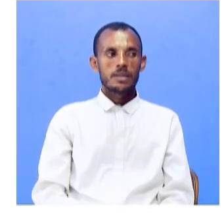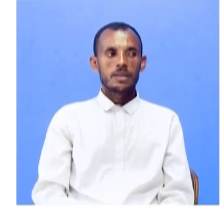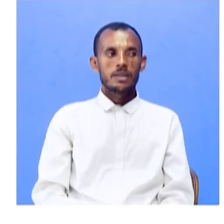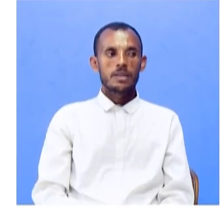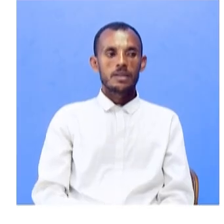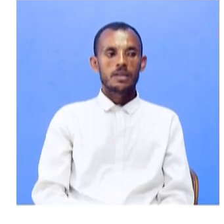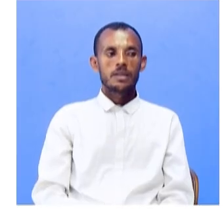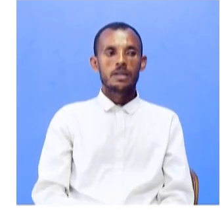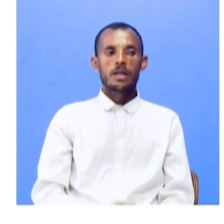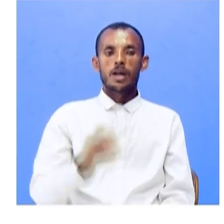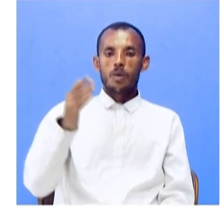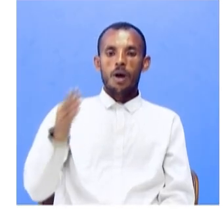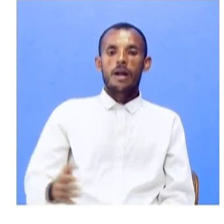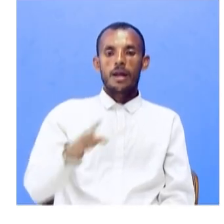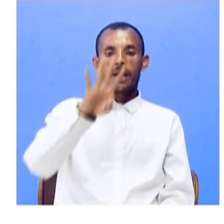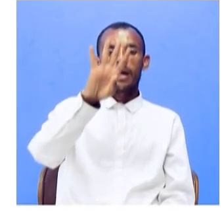a quadrilateral